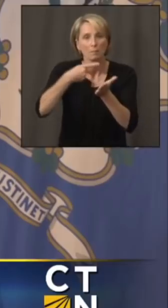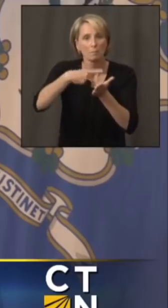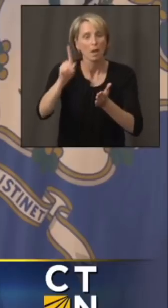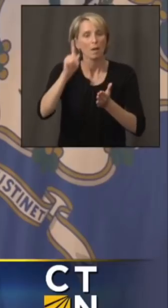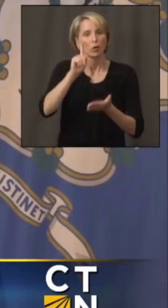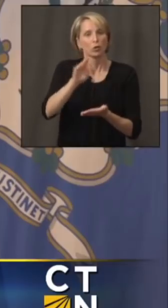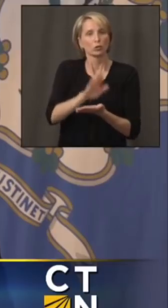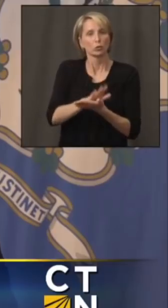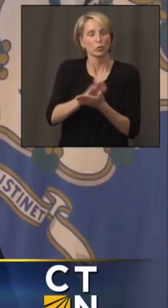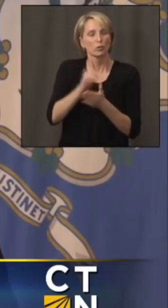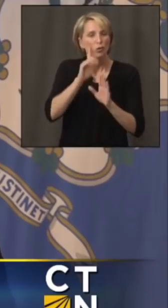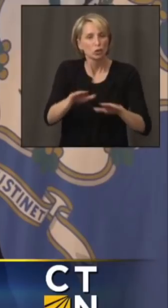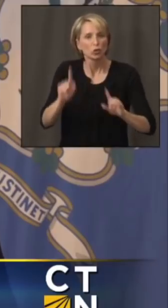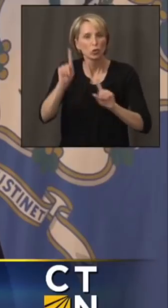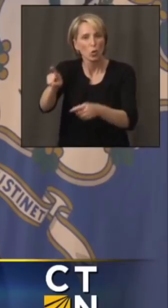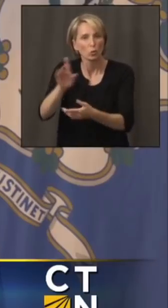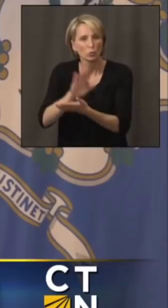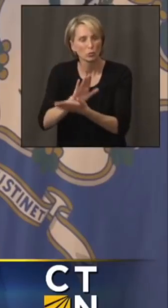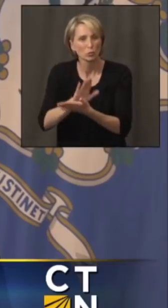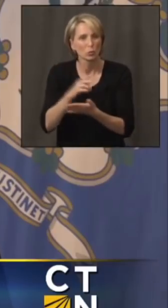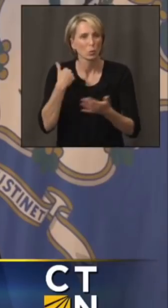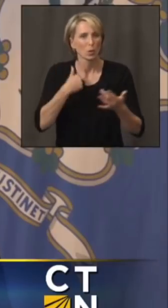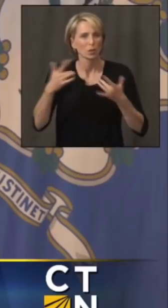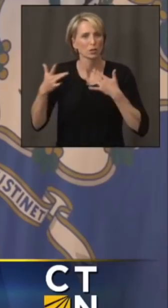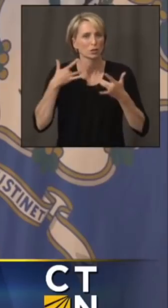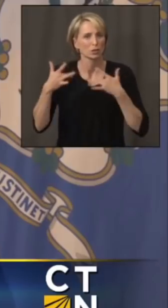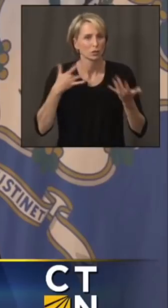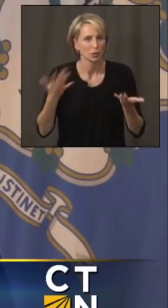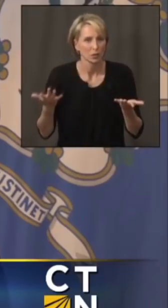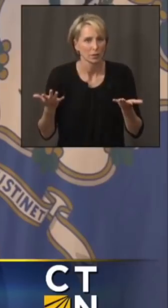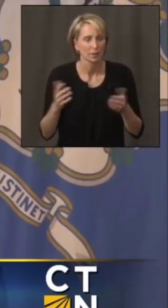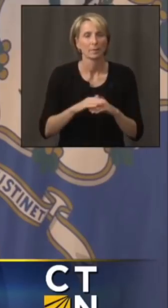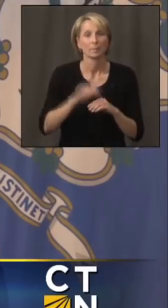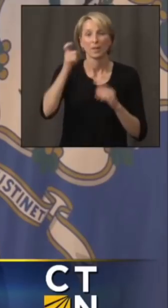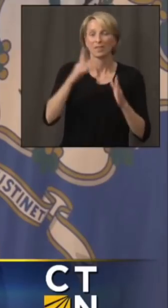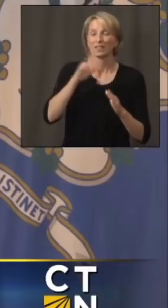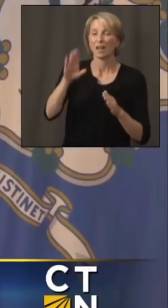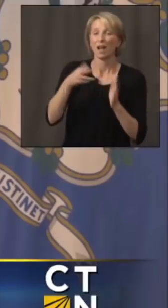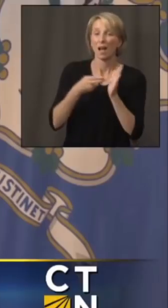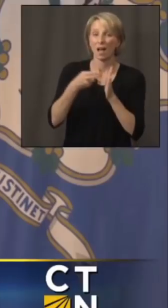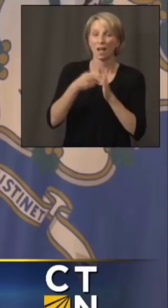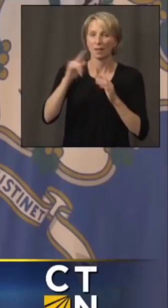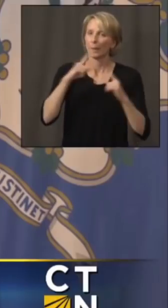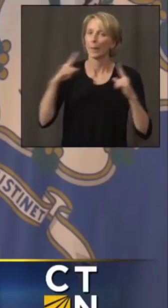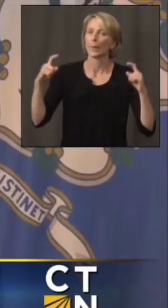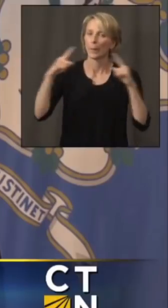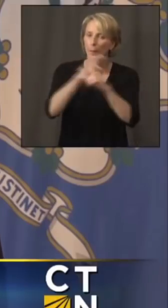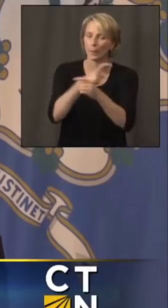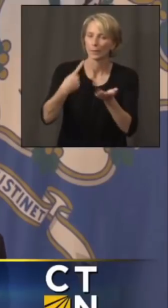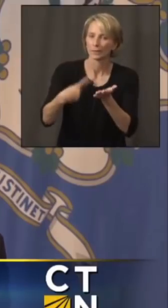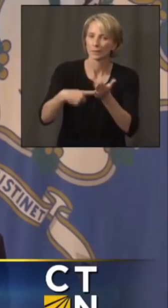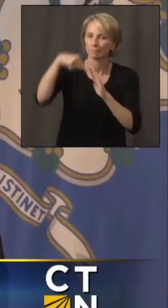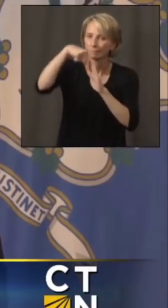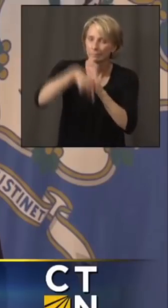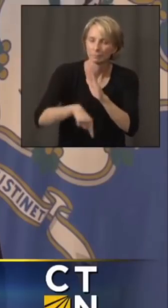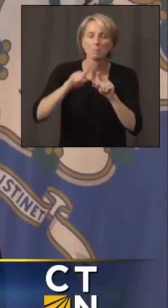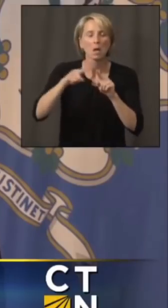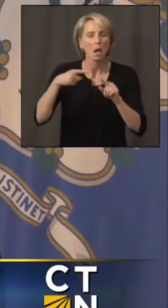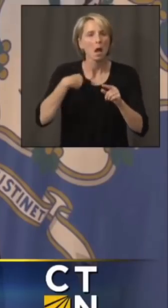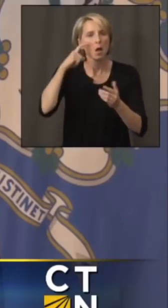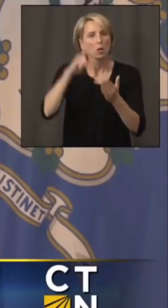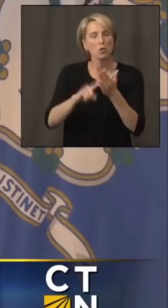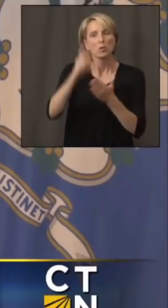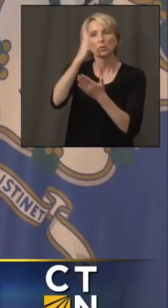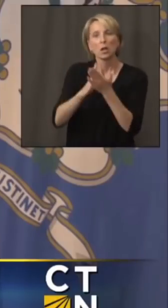our children. Yeah, that's sounding very complicated to me, Christine, but I have seen some really school districts that I think